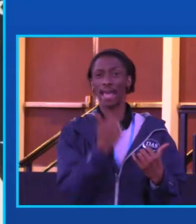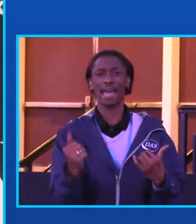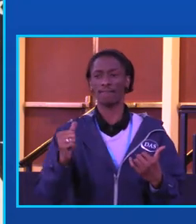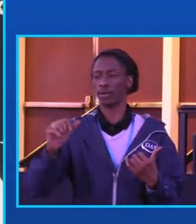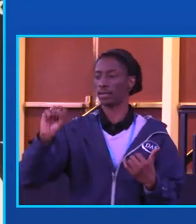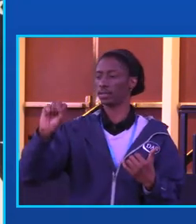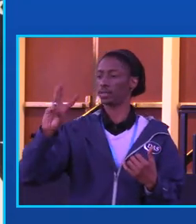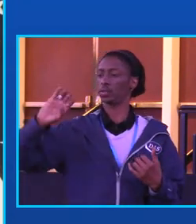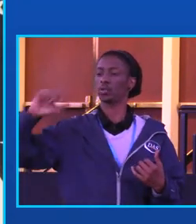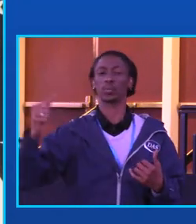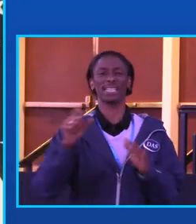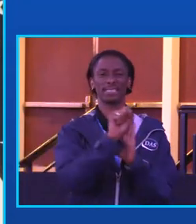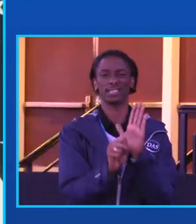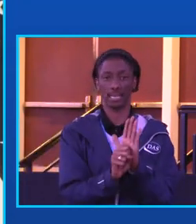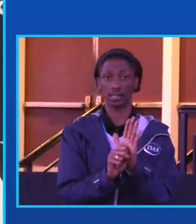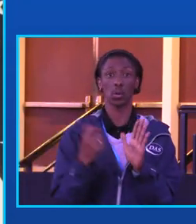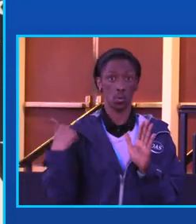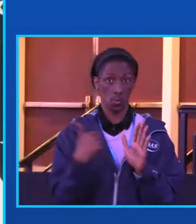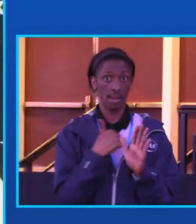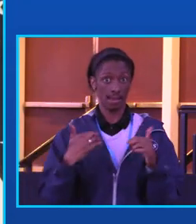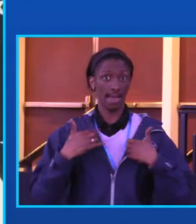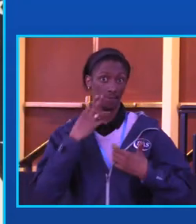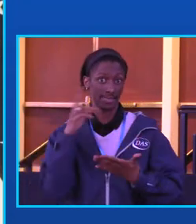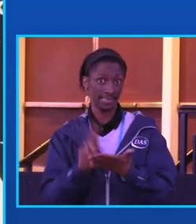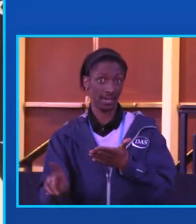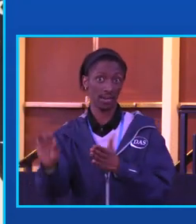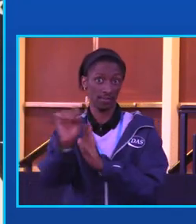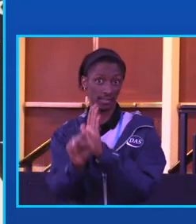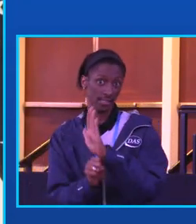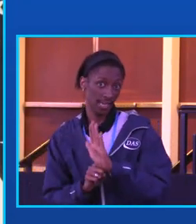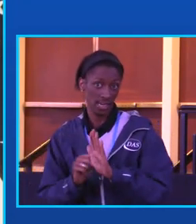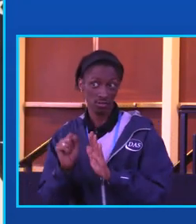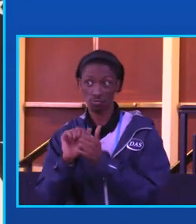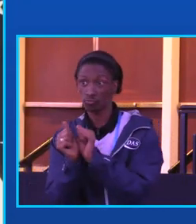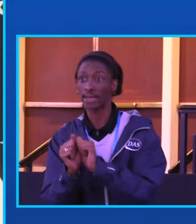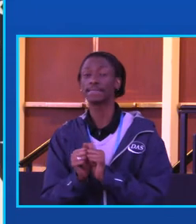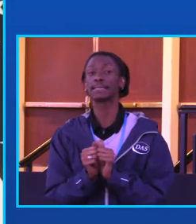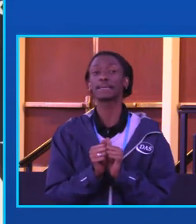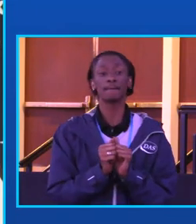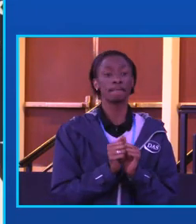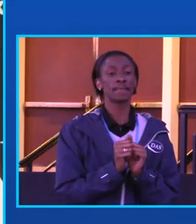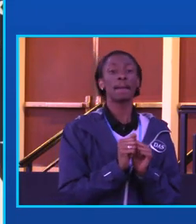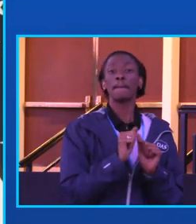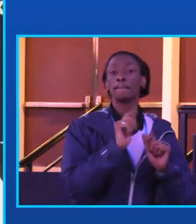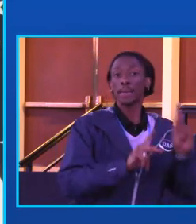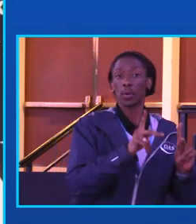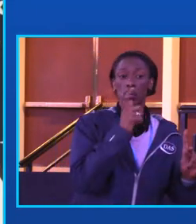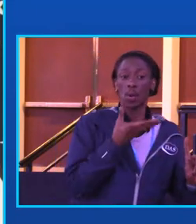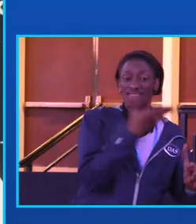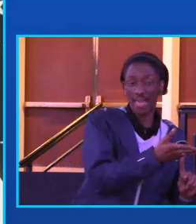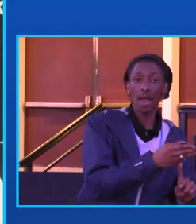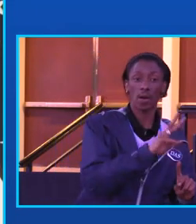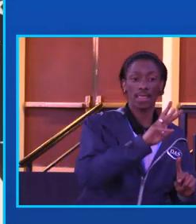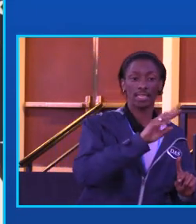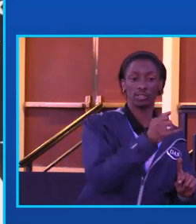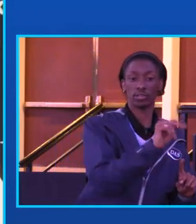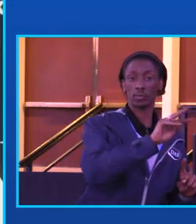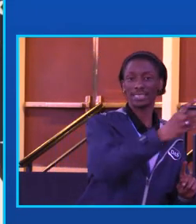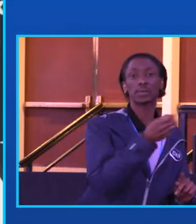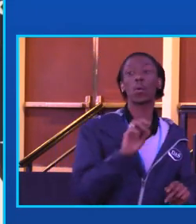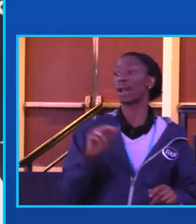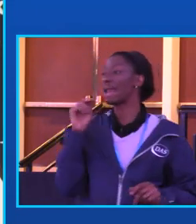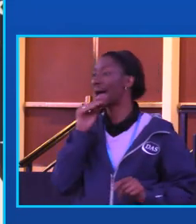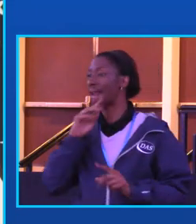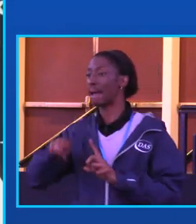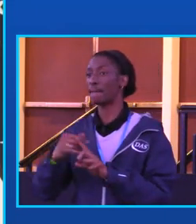we have a Secretary of State race, extreme candidates who are either at the insurrection or lying about the 2020